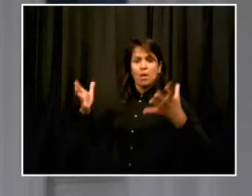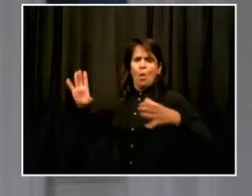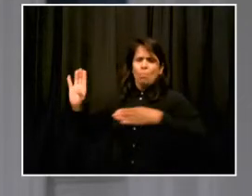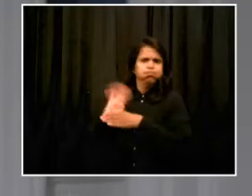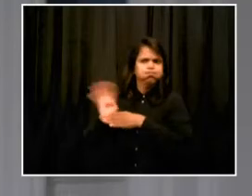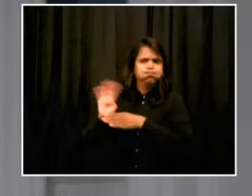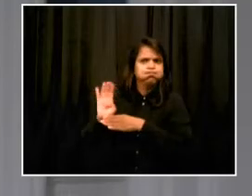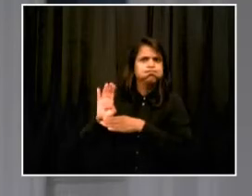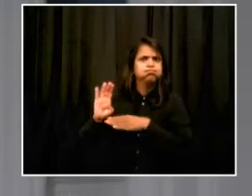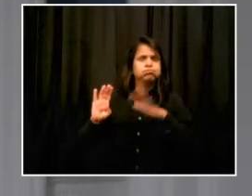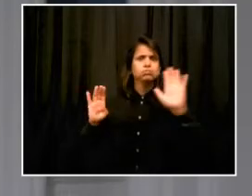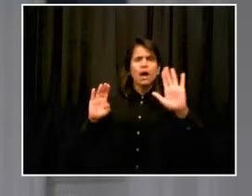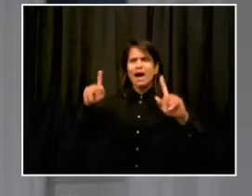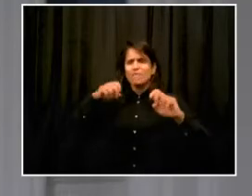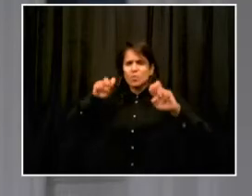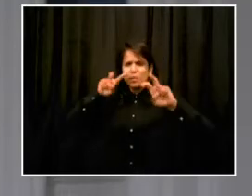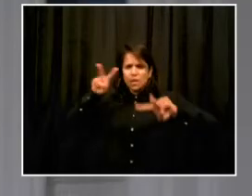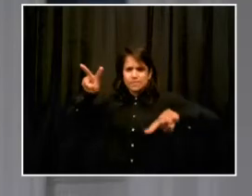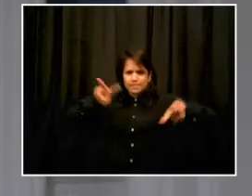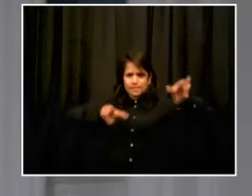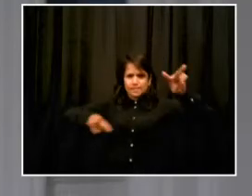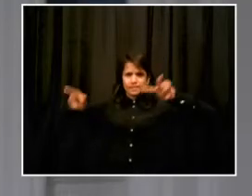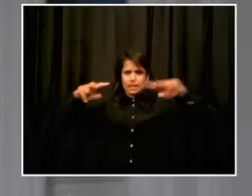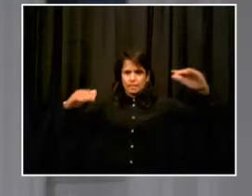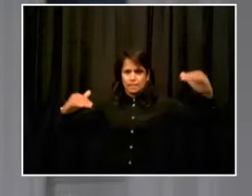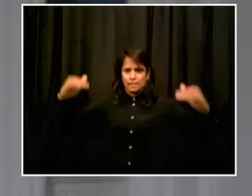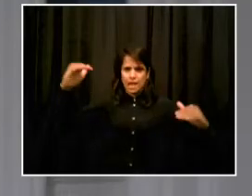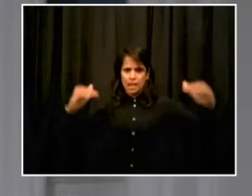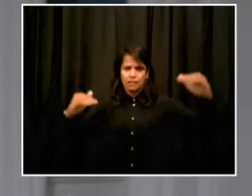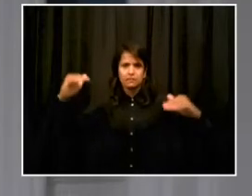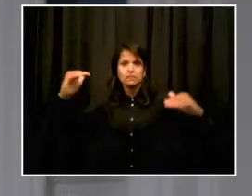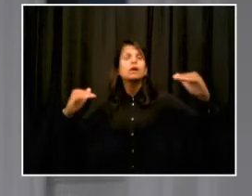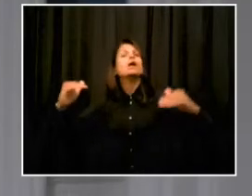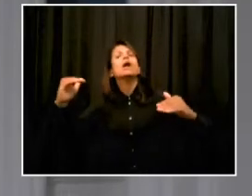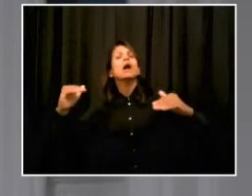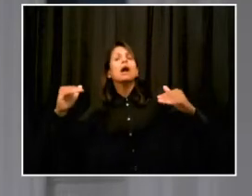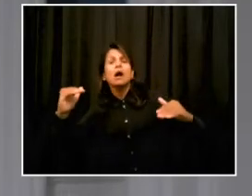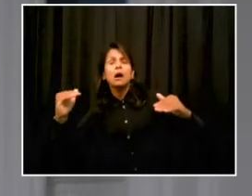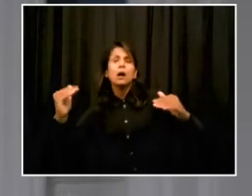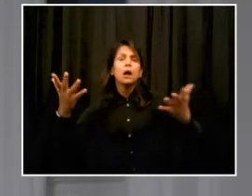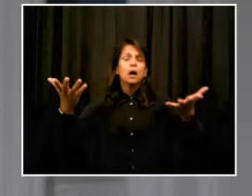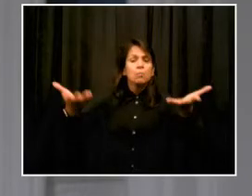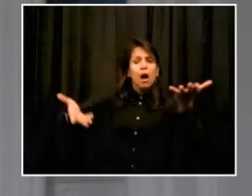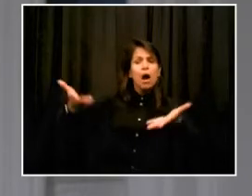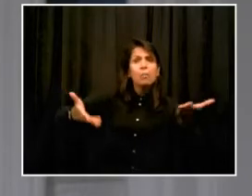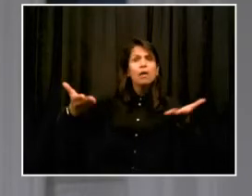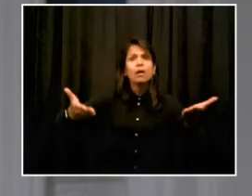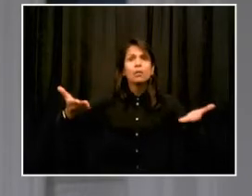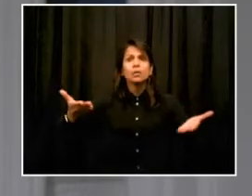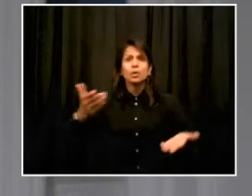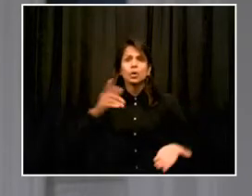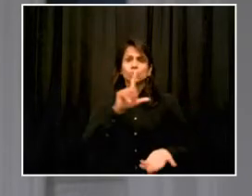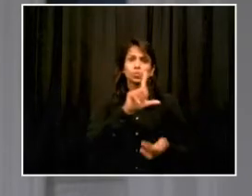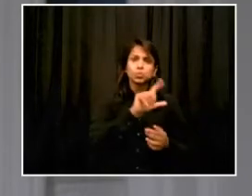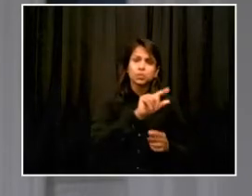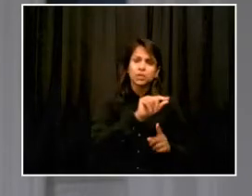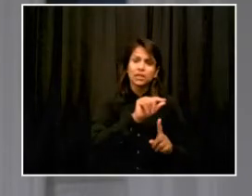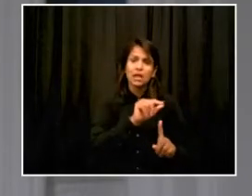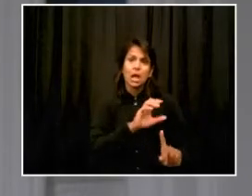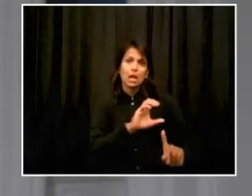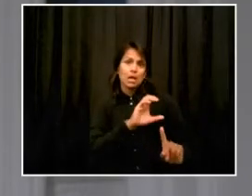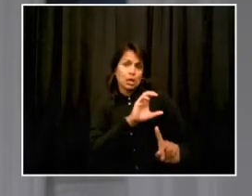certain points during the day, we may have 20 sheriff units assigned to doing checkpoints. That number may reduce as the evening progresses. It may increase.